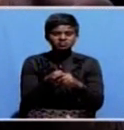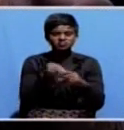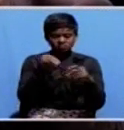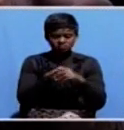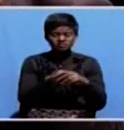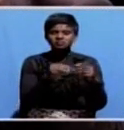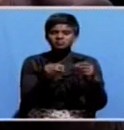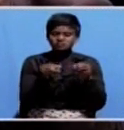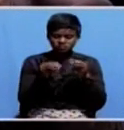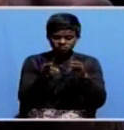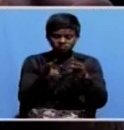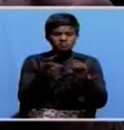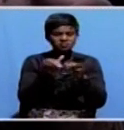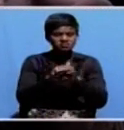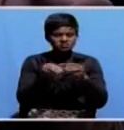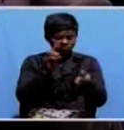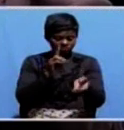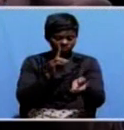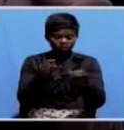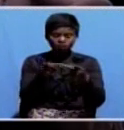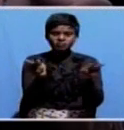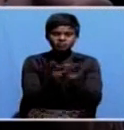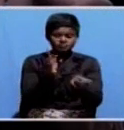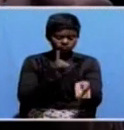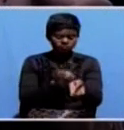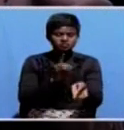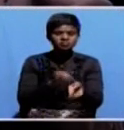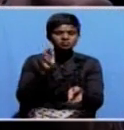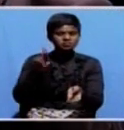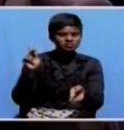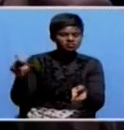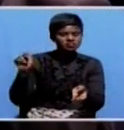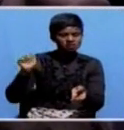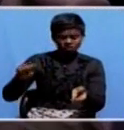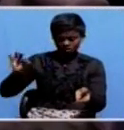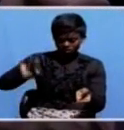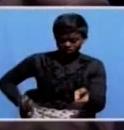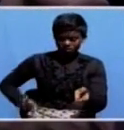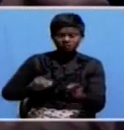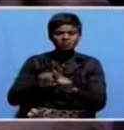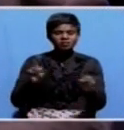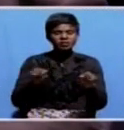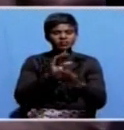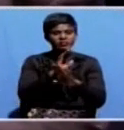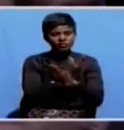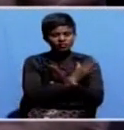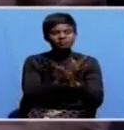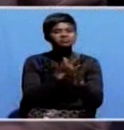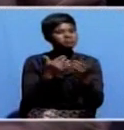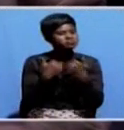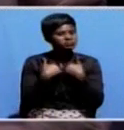retrospect in case of Dr. Kaunda, so that he could benefit from it. But before that, there was nothing